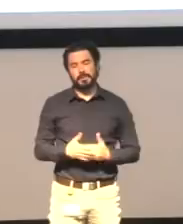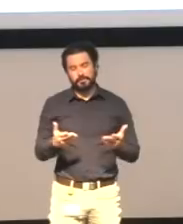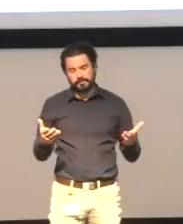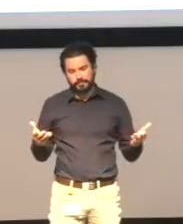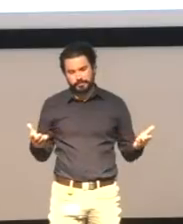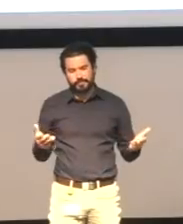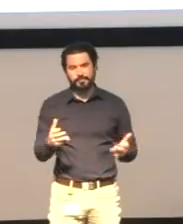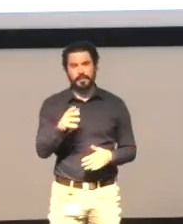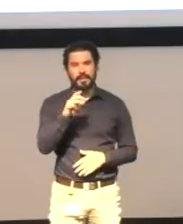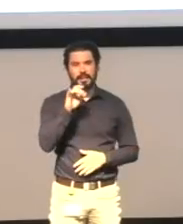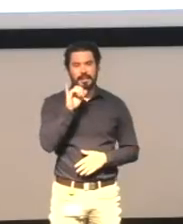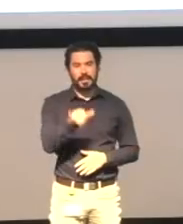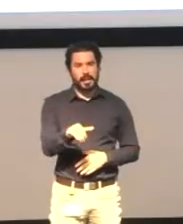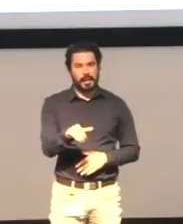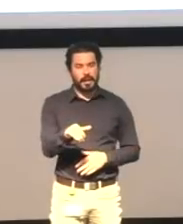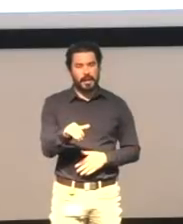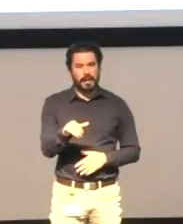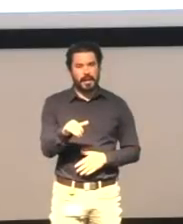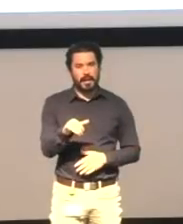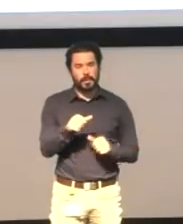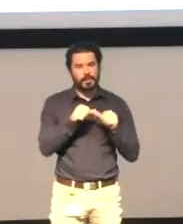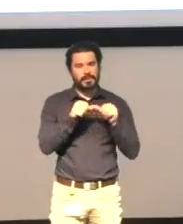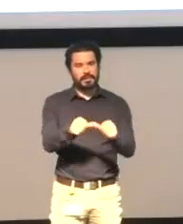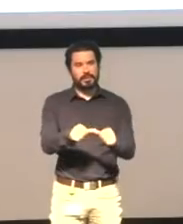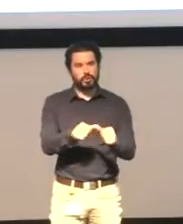we'll check. We'll continue to follow up.